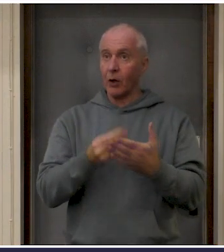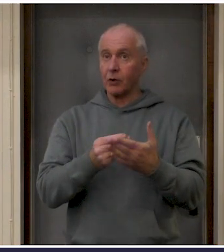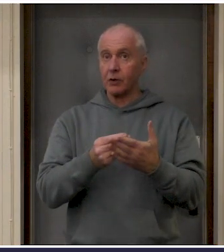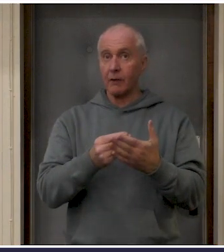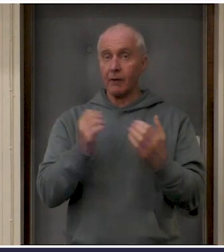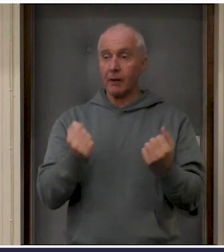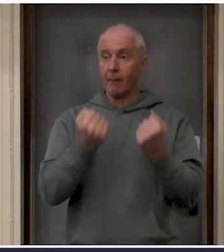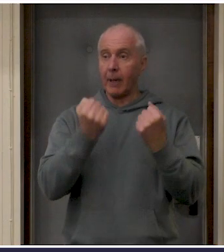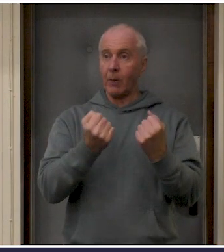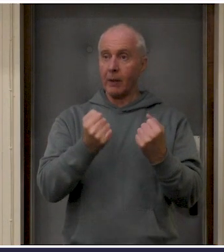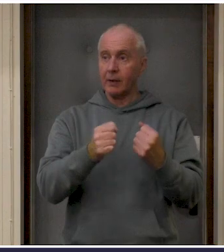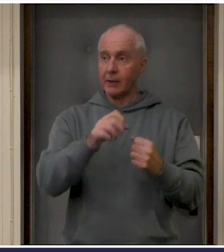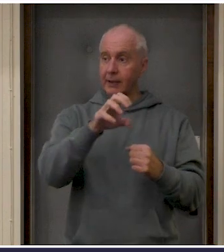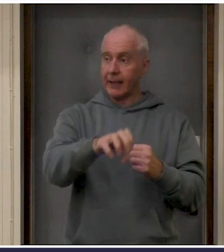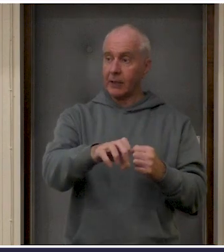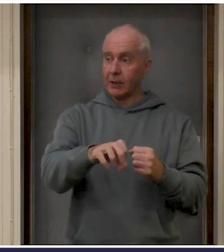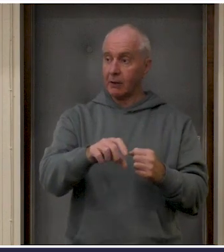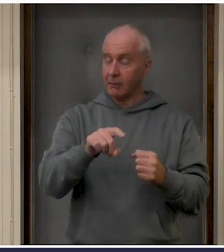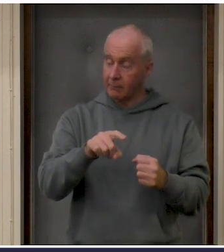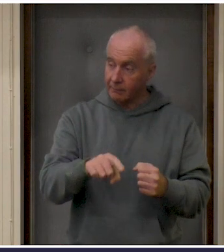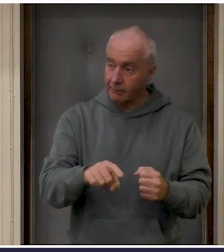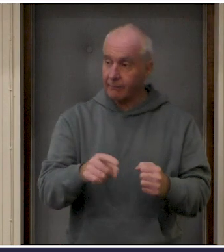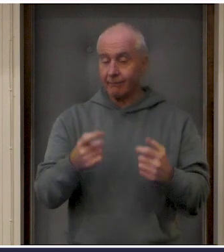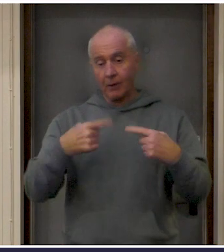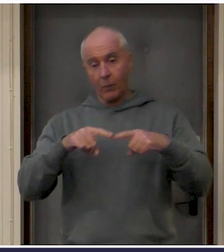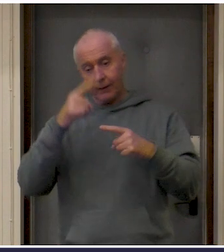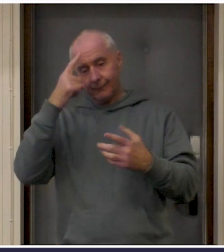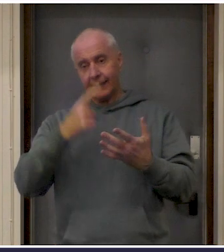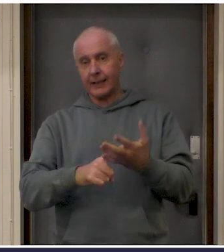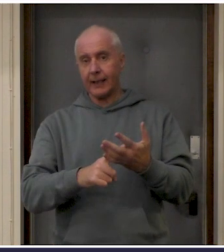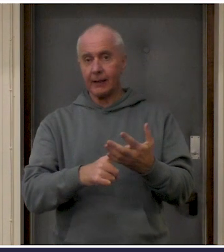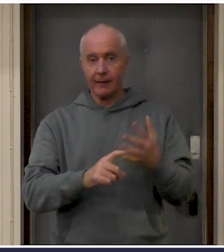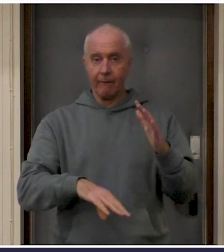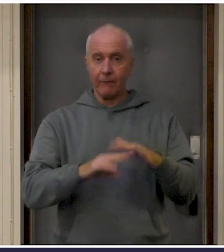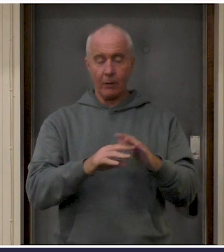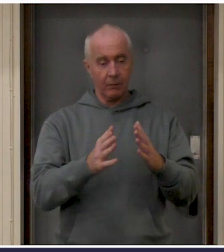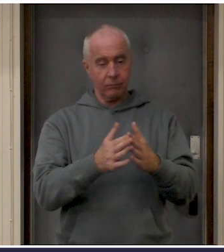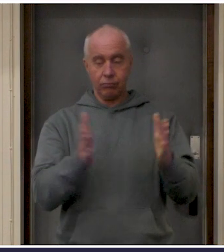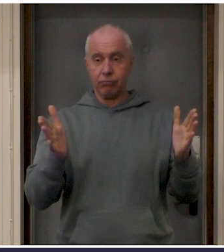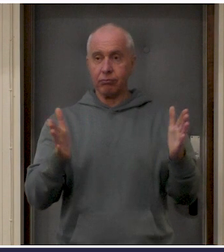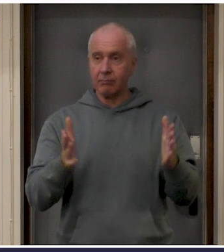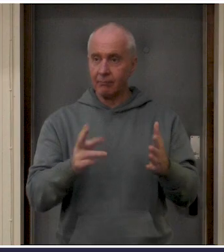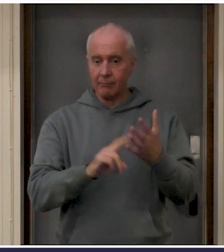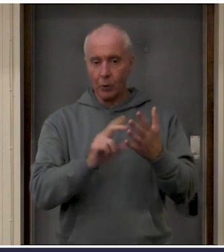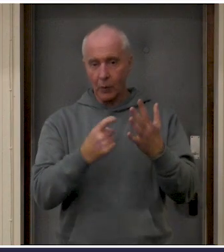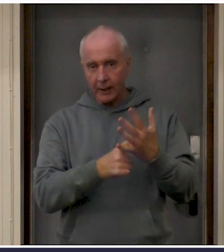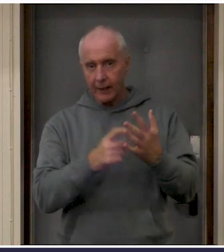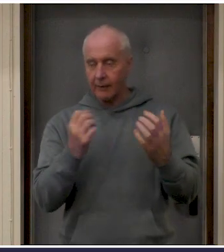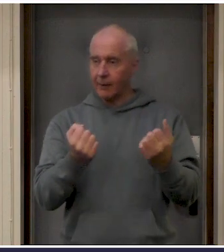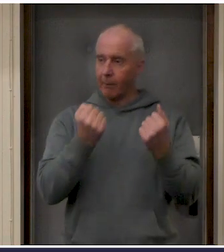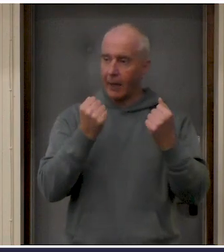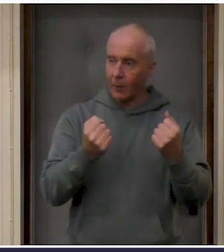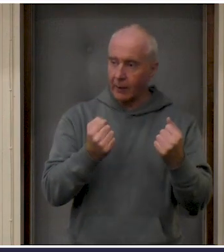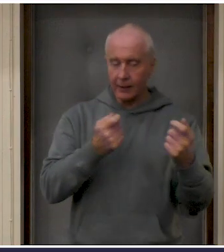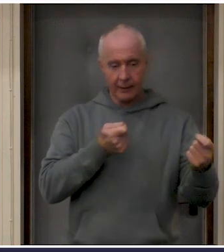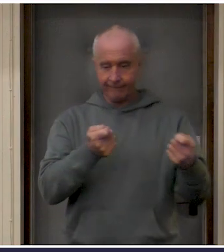about 20% of it is in that reactor bit. So we've decided to take on the scope of the whole power plant, because then we can make it all work. We can handle